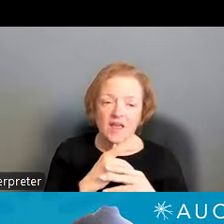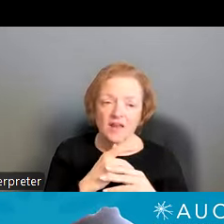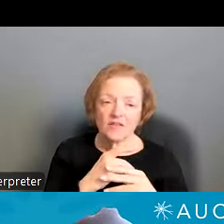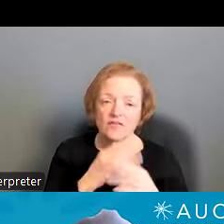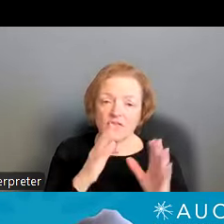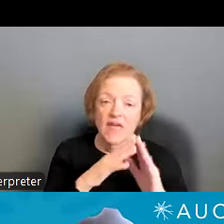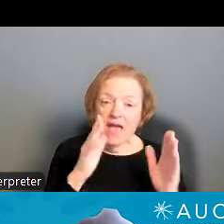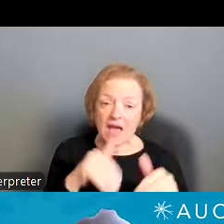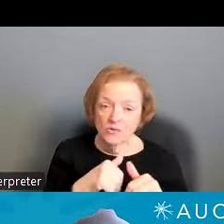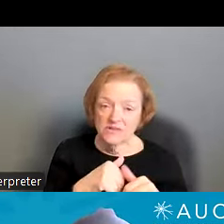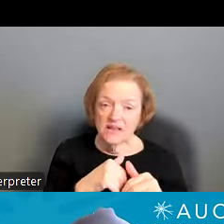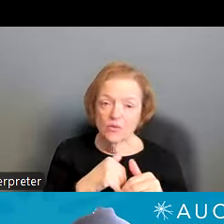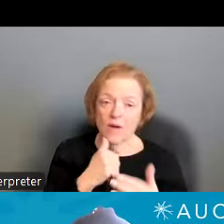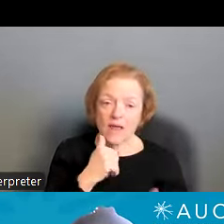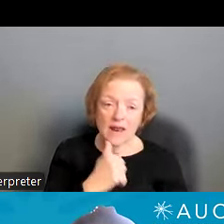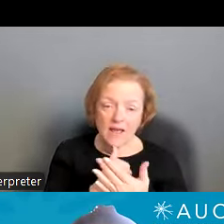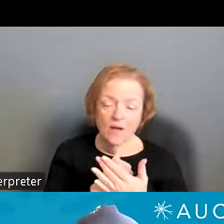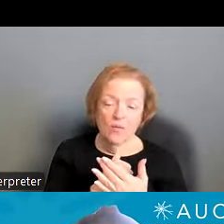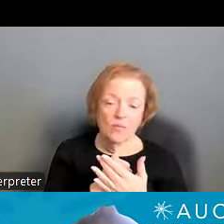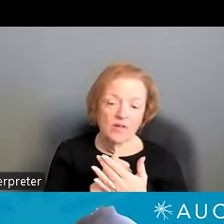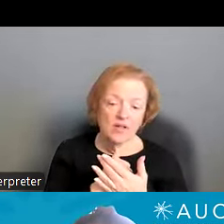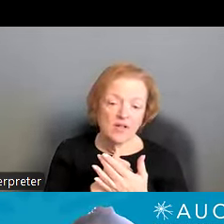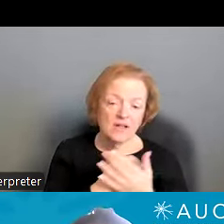for the housing crisis overall.